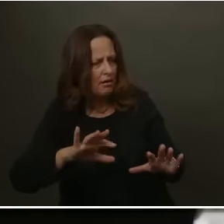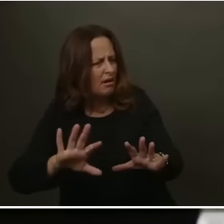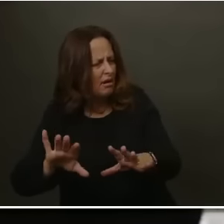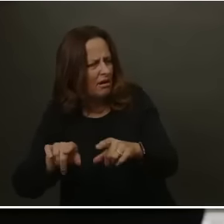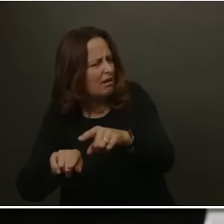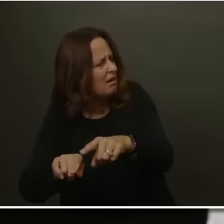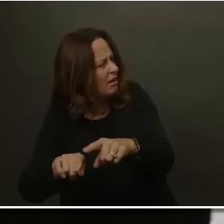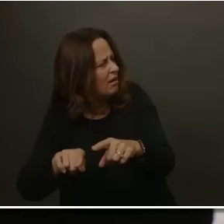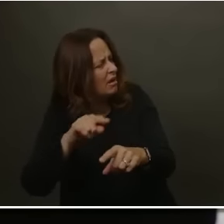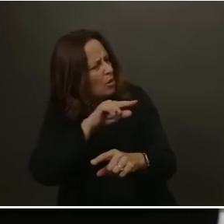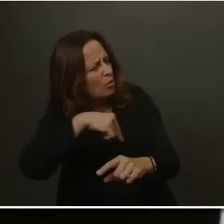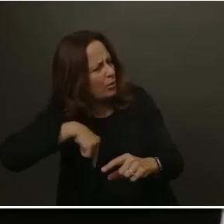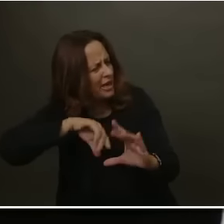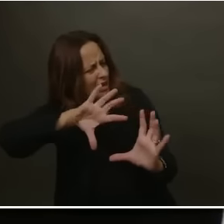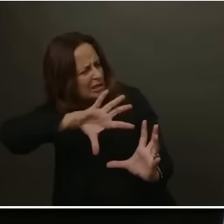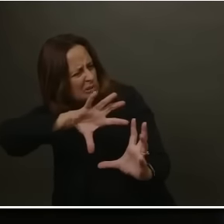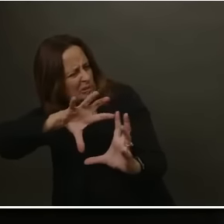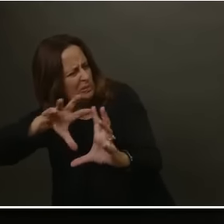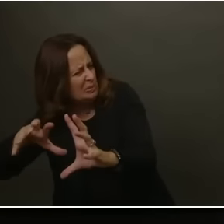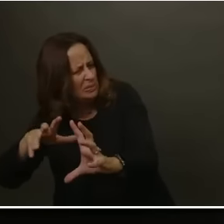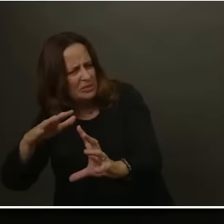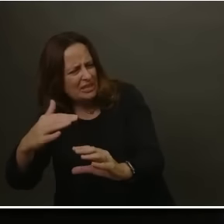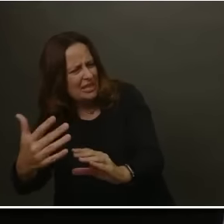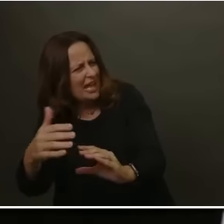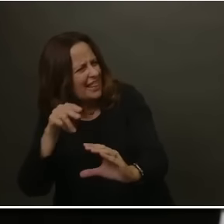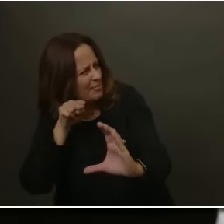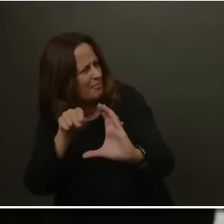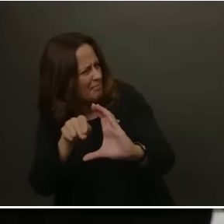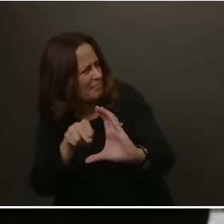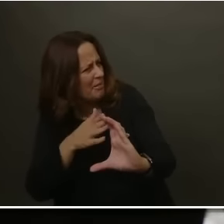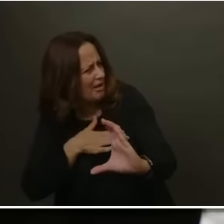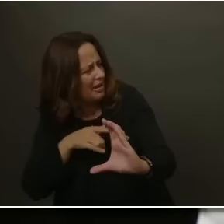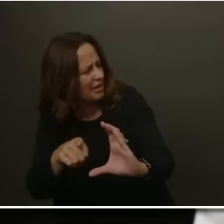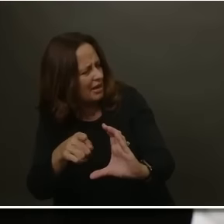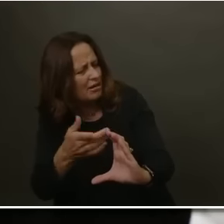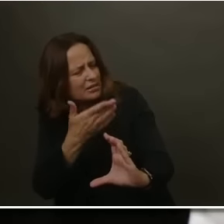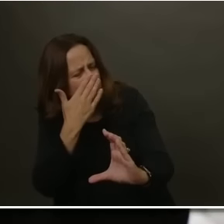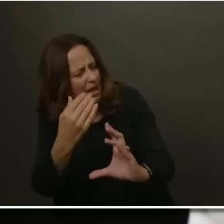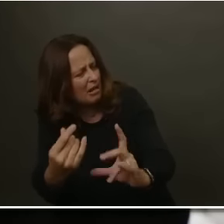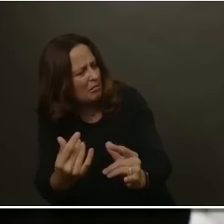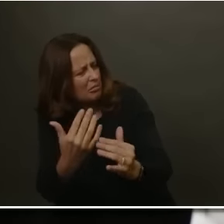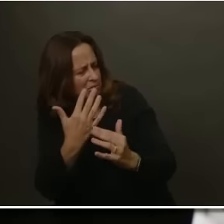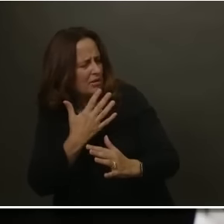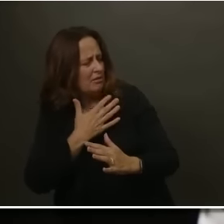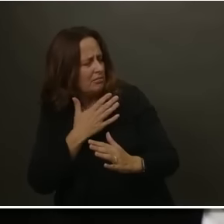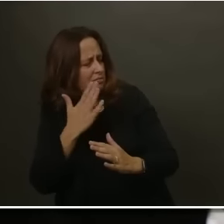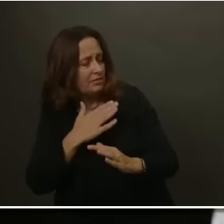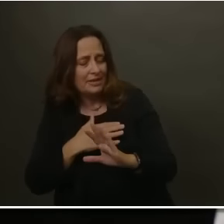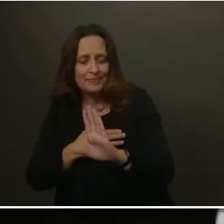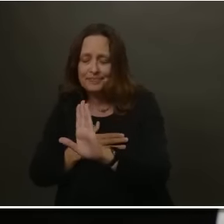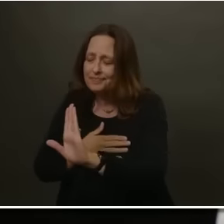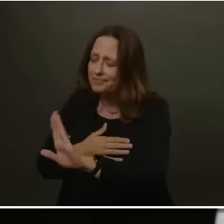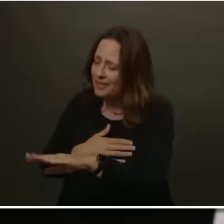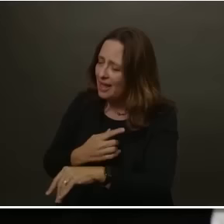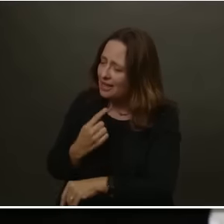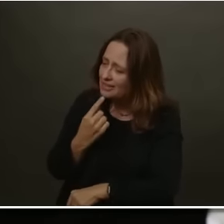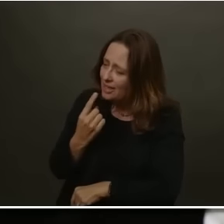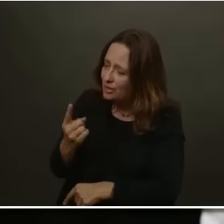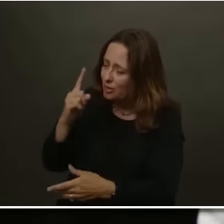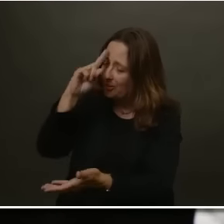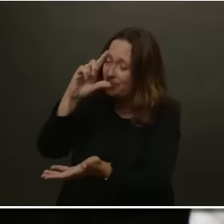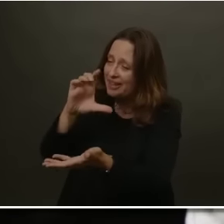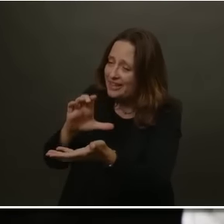stench, because he has been dead 4 days." Jesus said to her, "Did I not tell you that if you believed, you would see